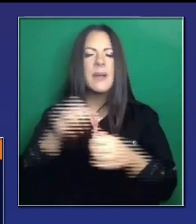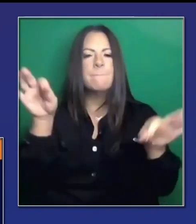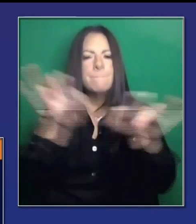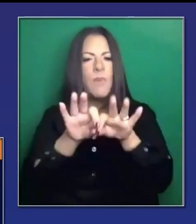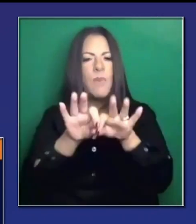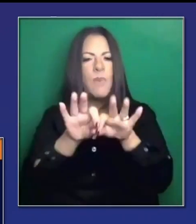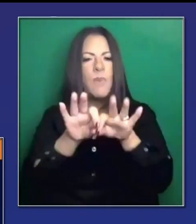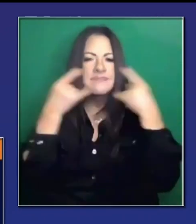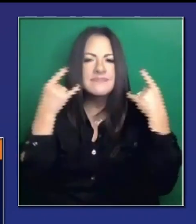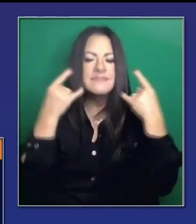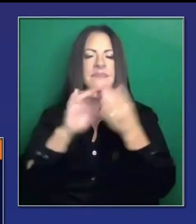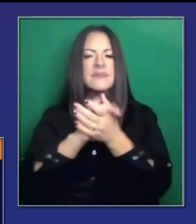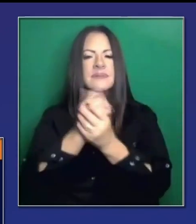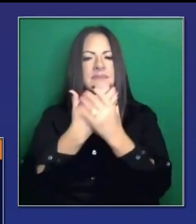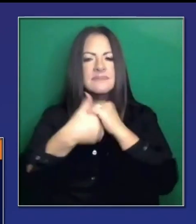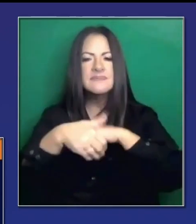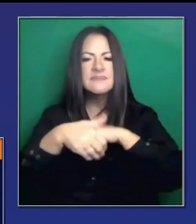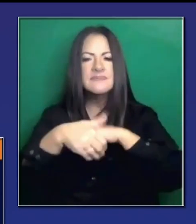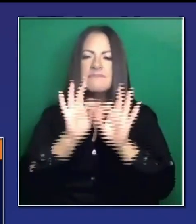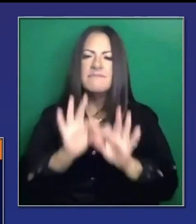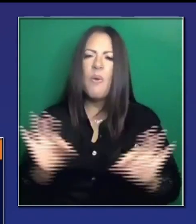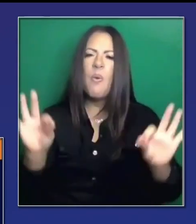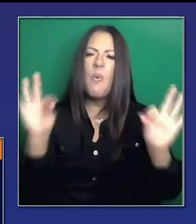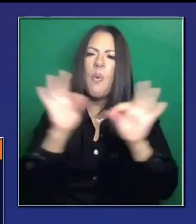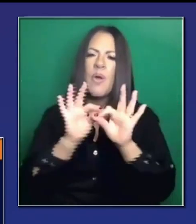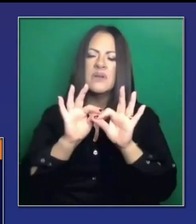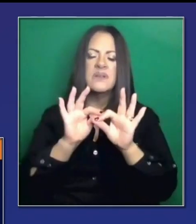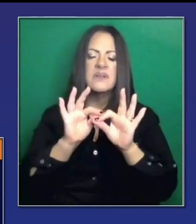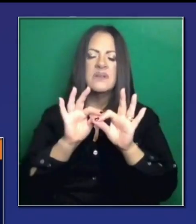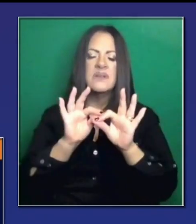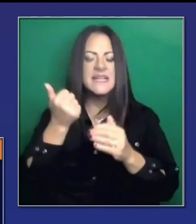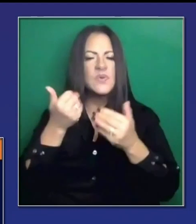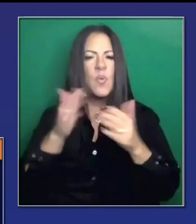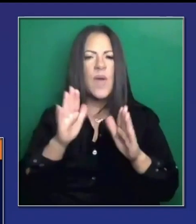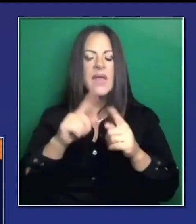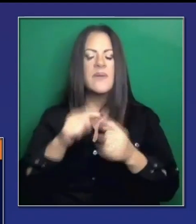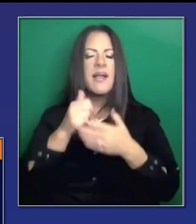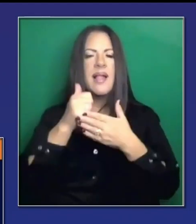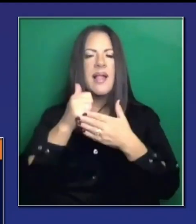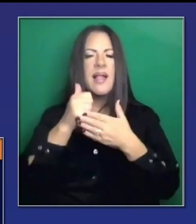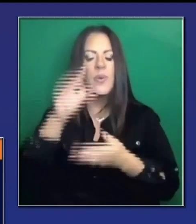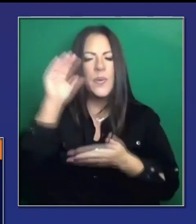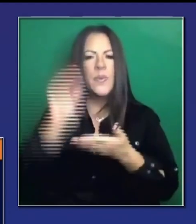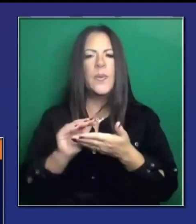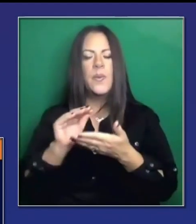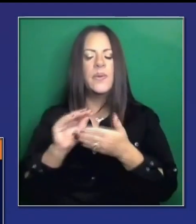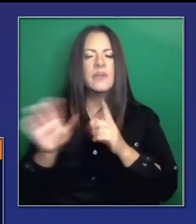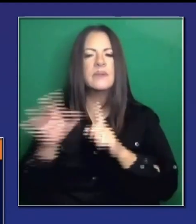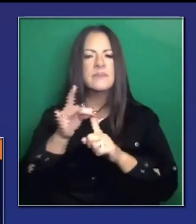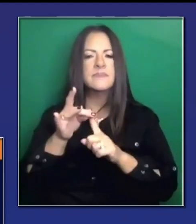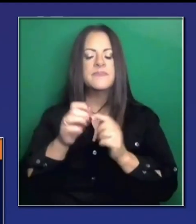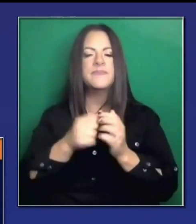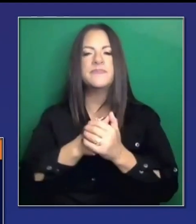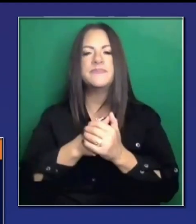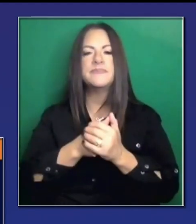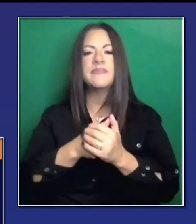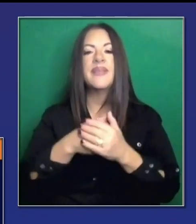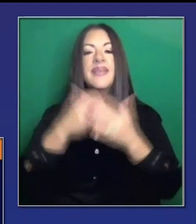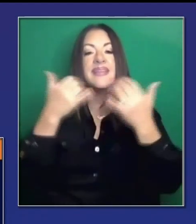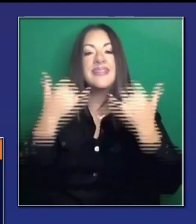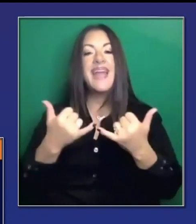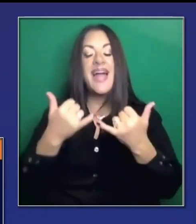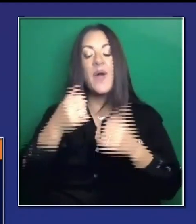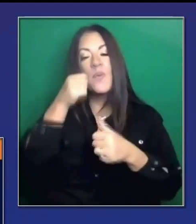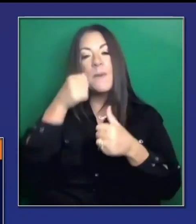been watching a coronavirus update from Governor Gavin Newsom. Our coverage continues right now on CBSN Bay Area, streaming on